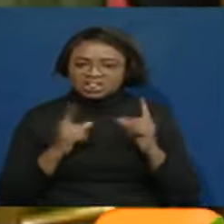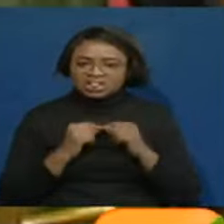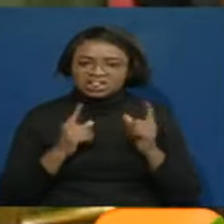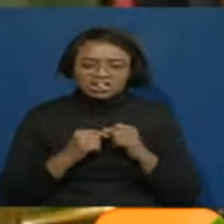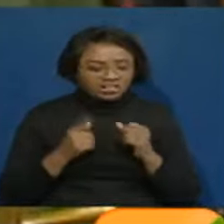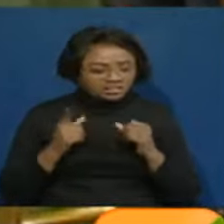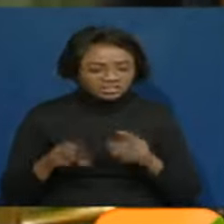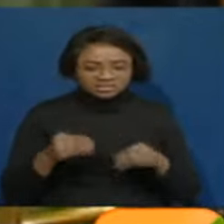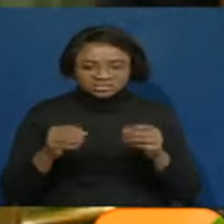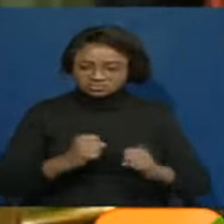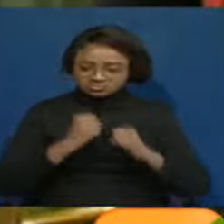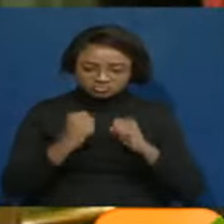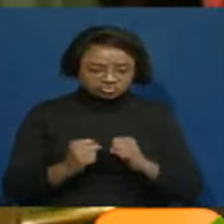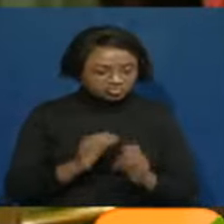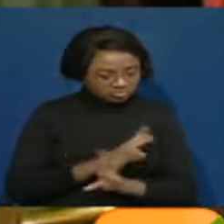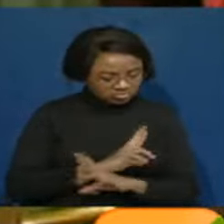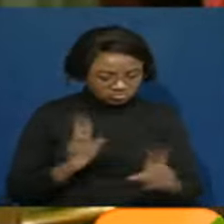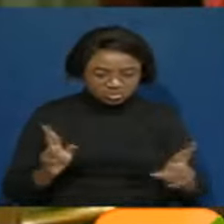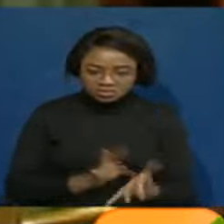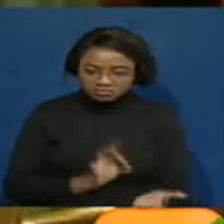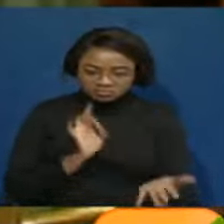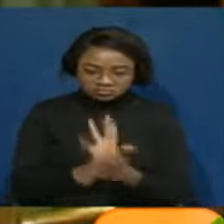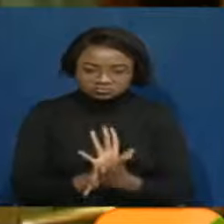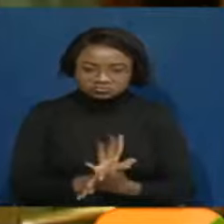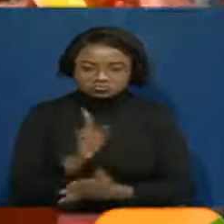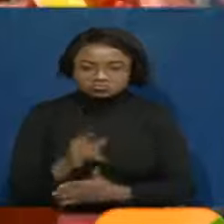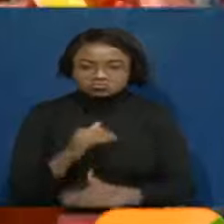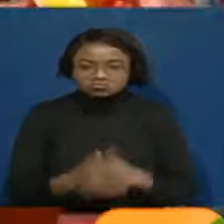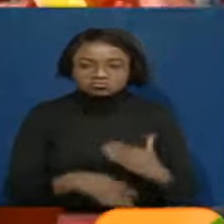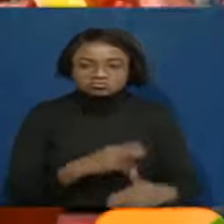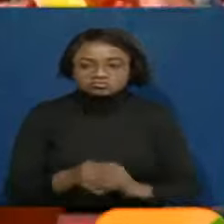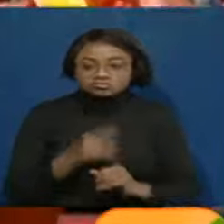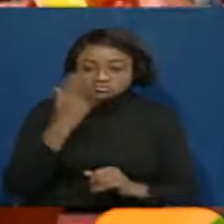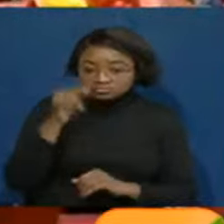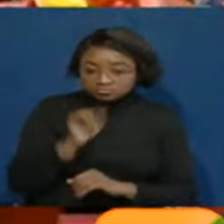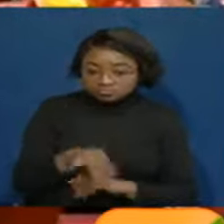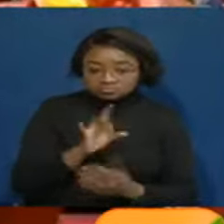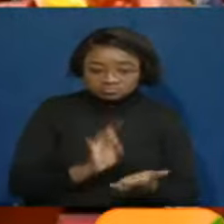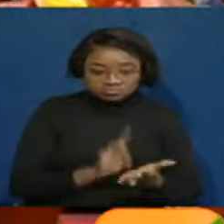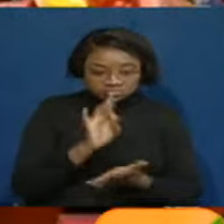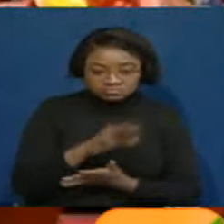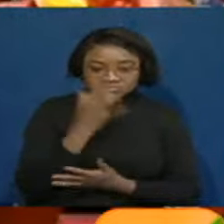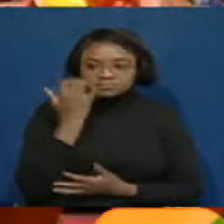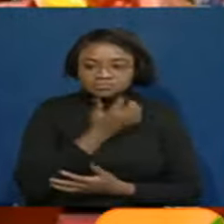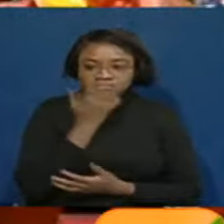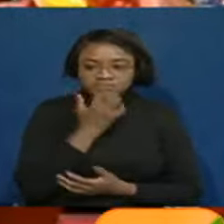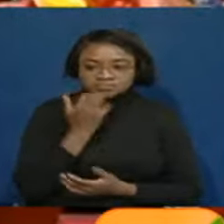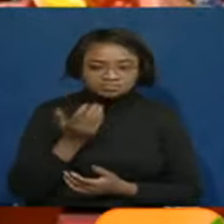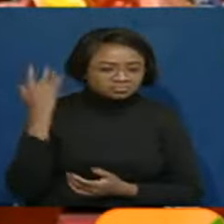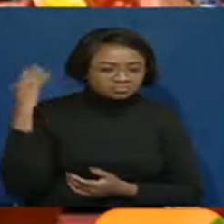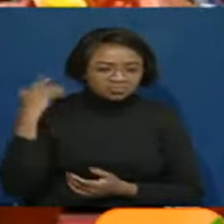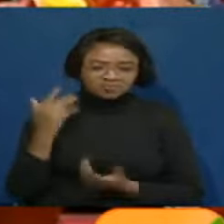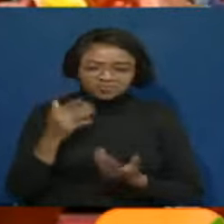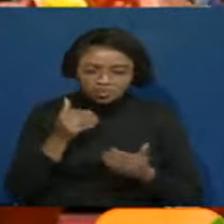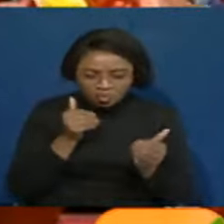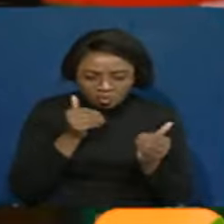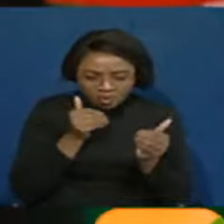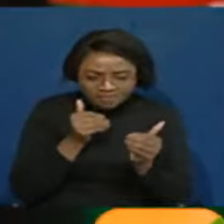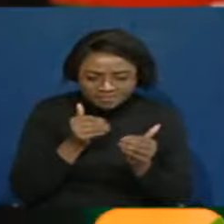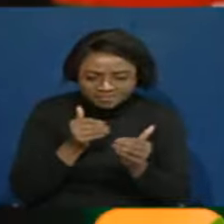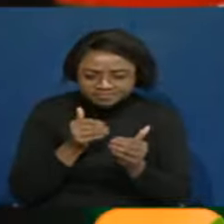fertile ground for the moving of the impeachment motion that has eventually removed Rigathi Gachagua, once a heartbeat away from the